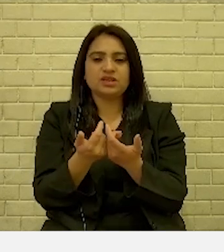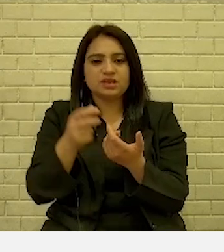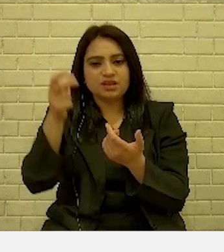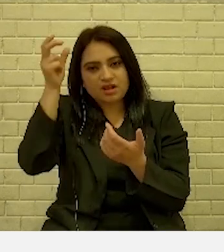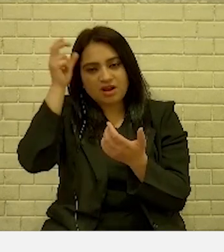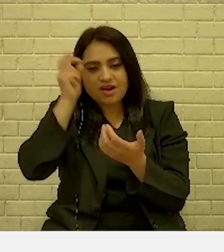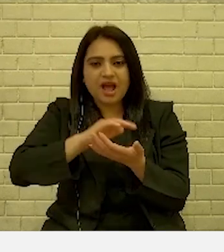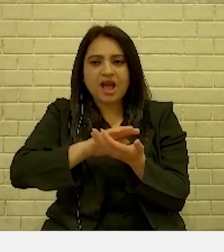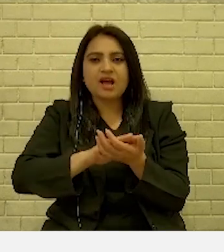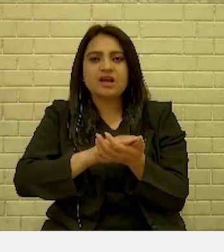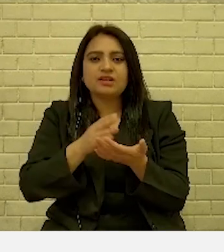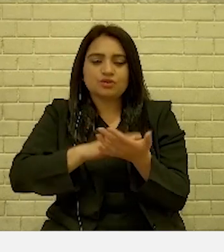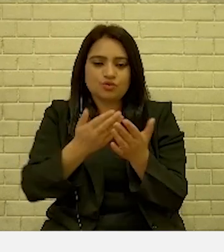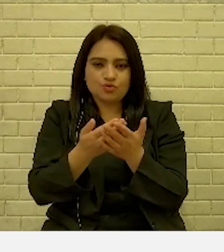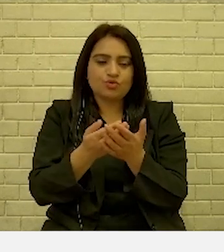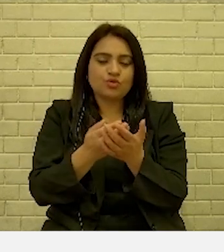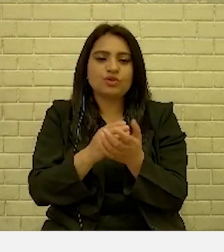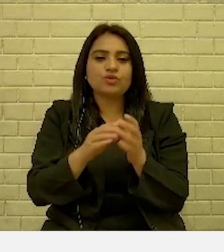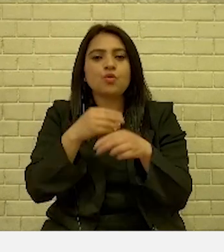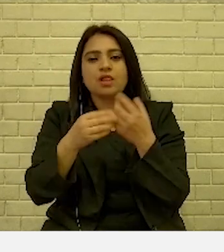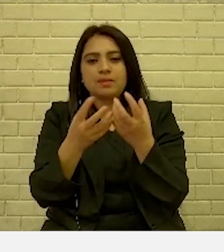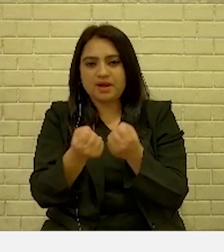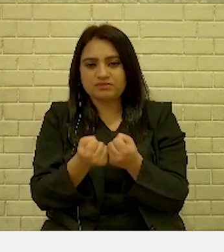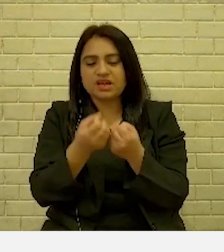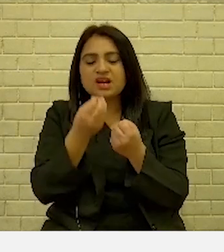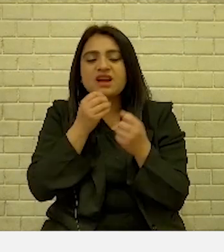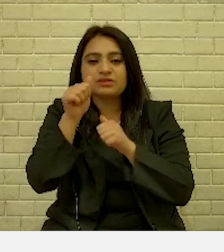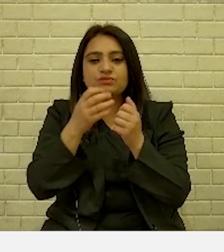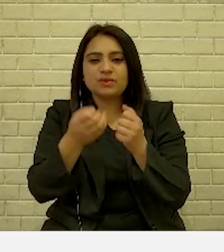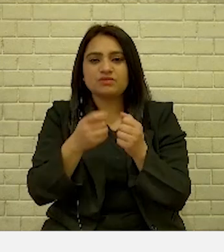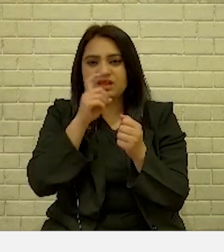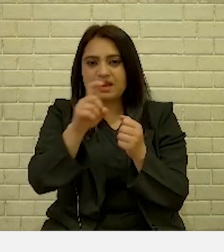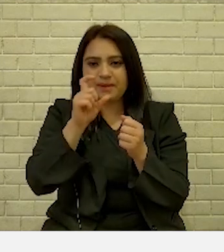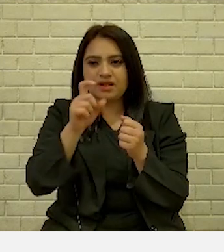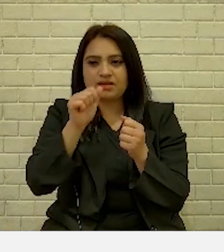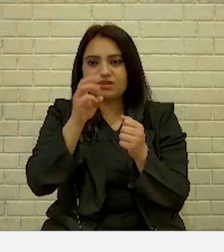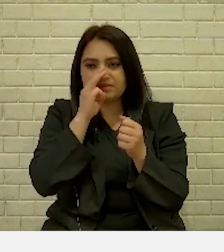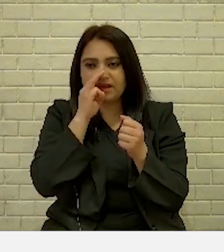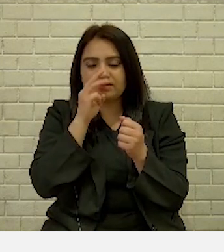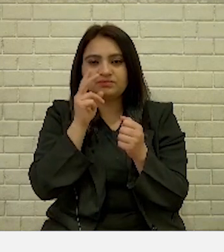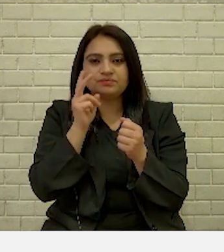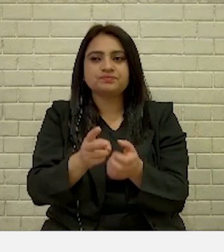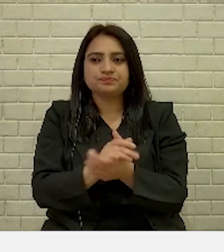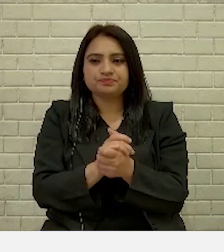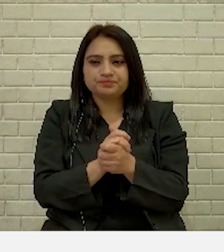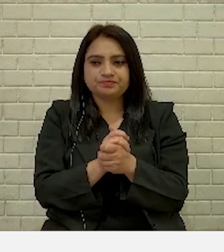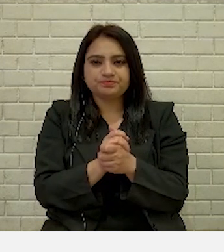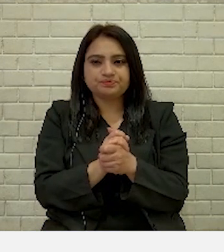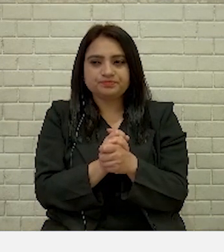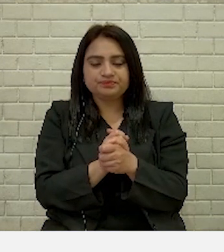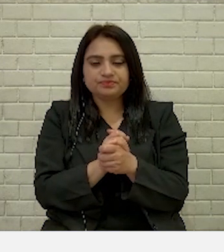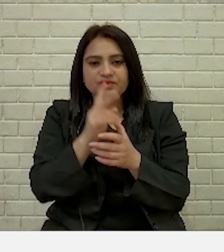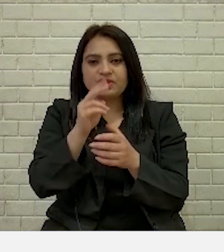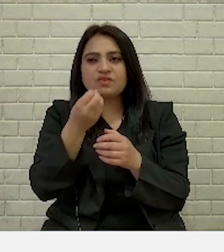Ganj, it is basically created by the people and the most important aspect in these foods is that it is